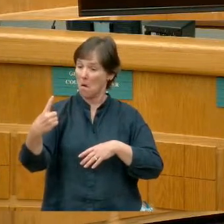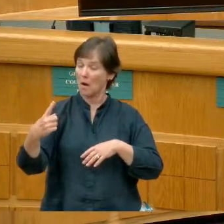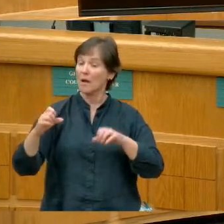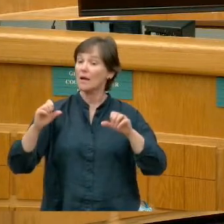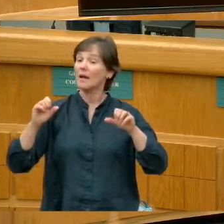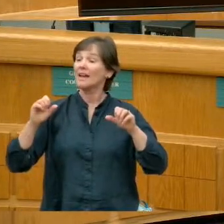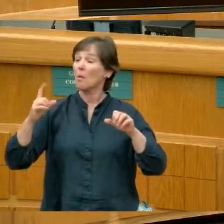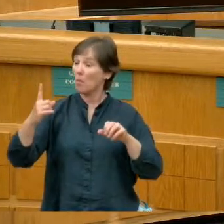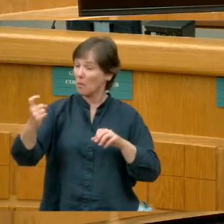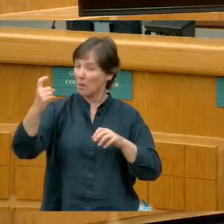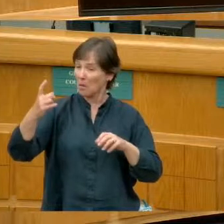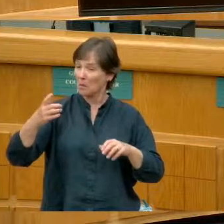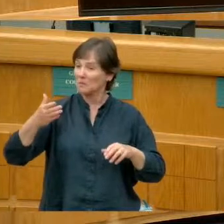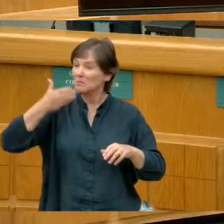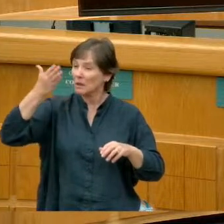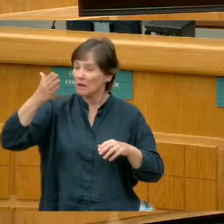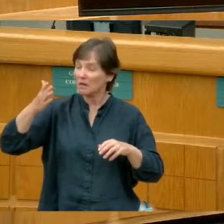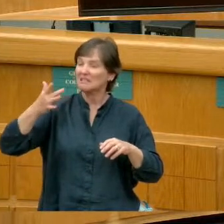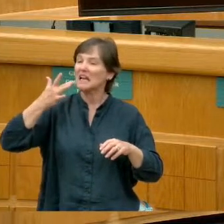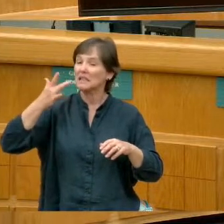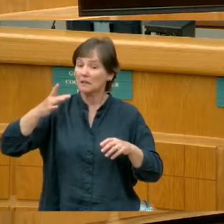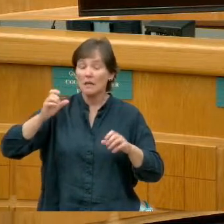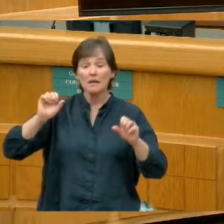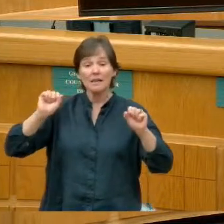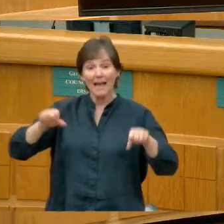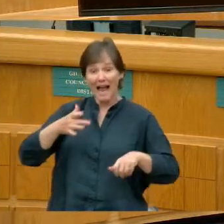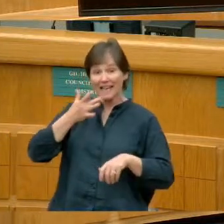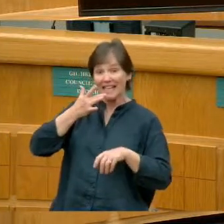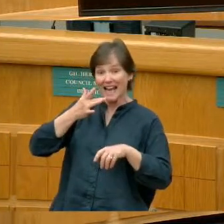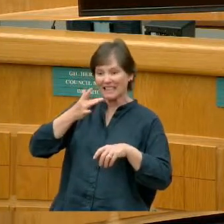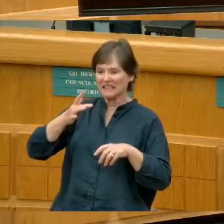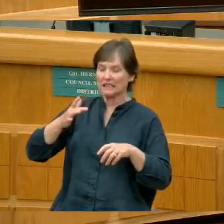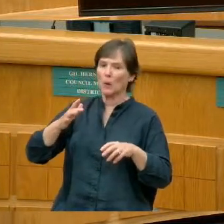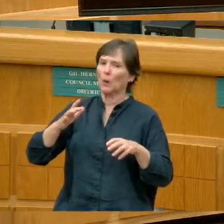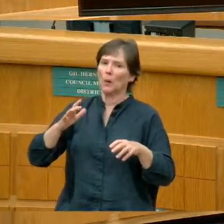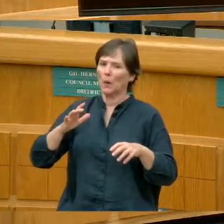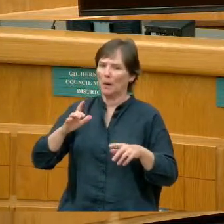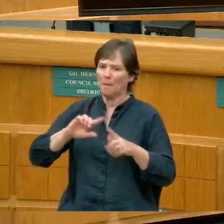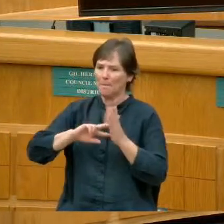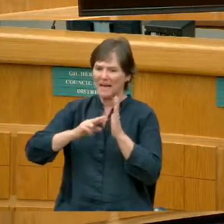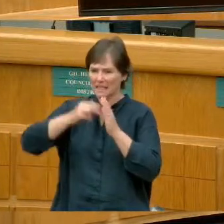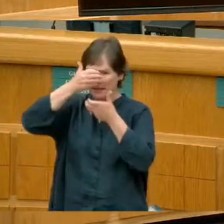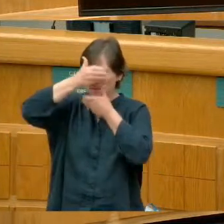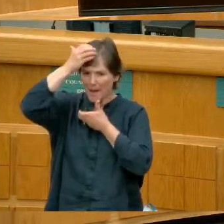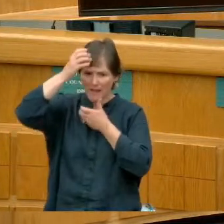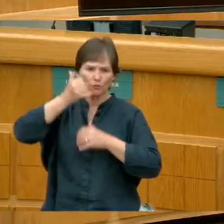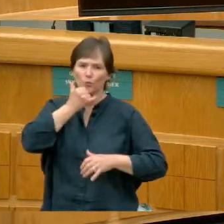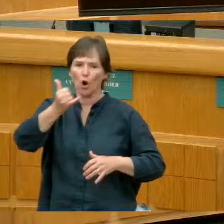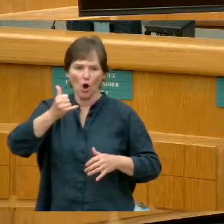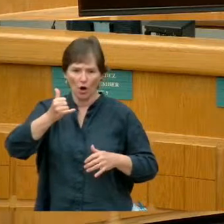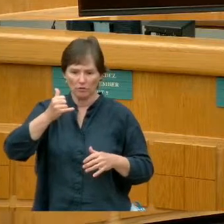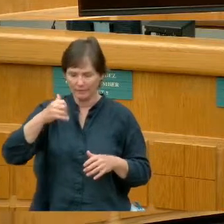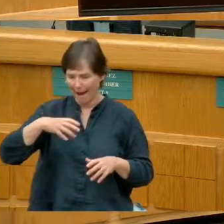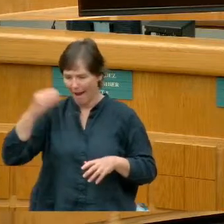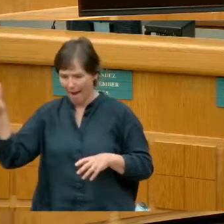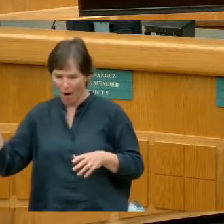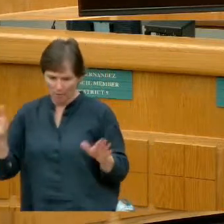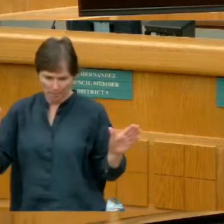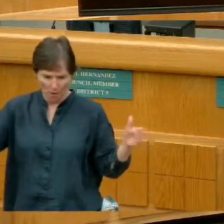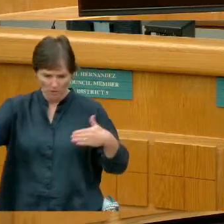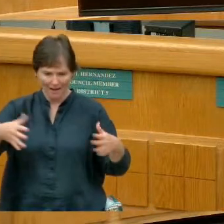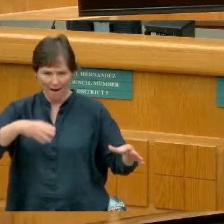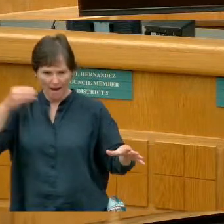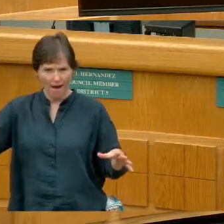they're spraying, then they don't have a proper fit test. And they have to step out, they have to change the mask, they have to properly put it on